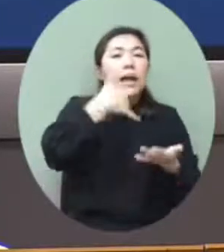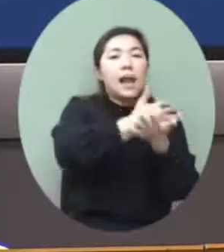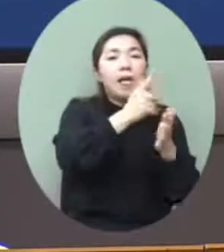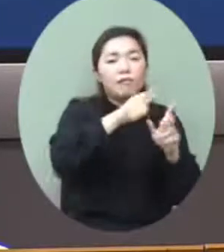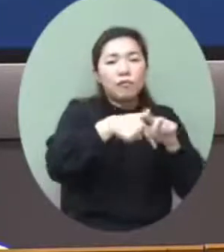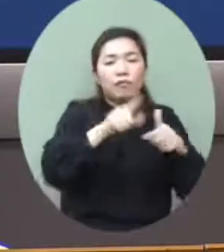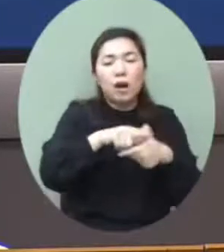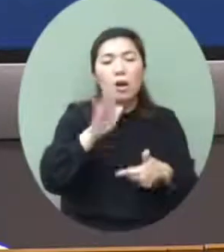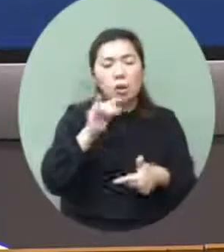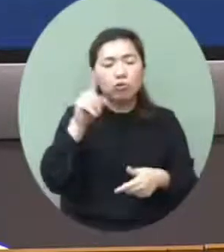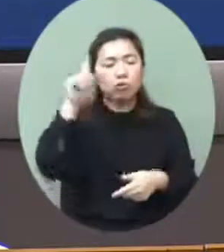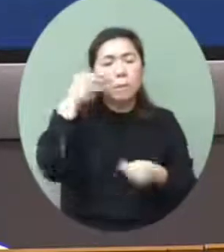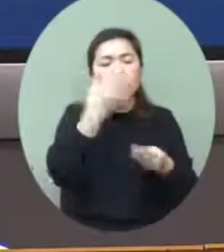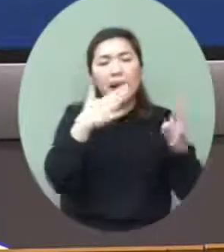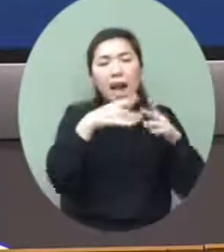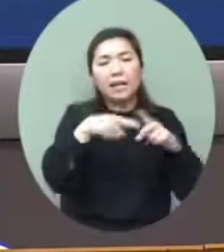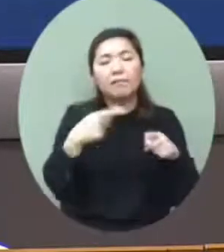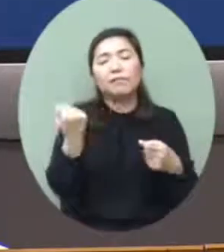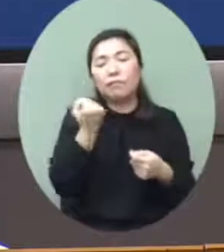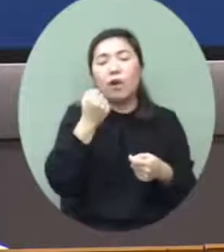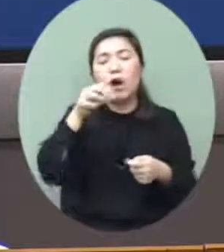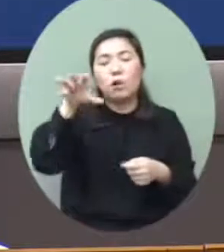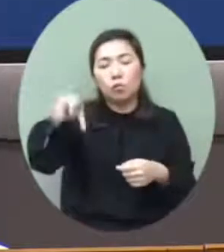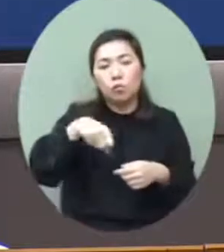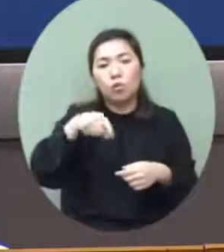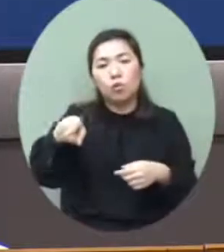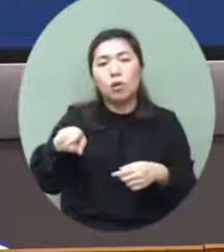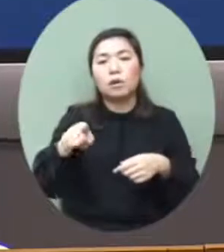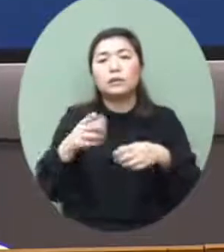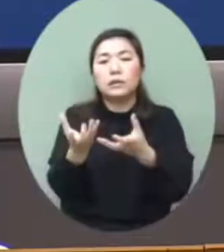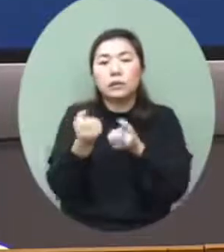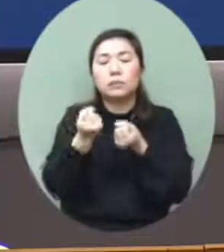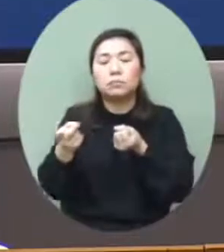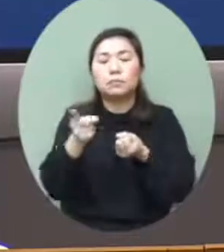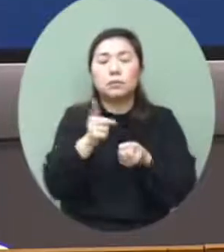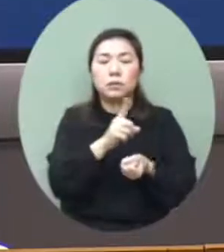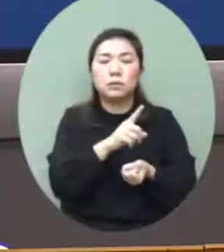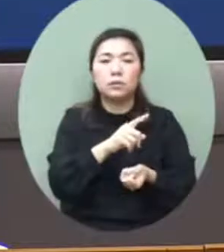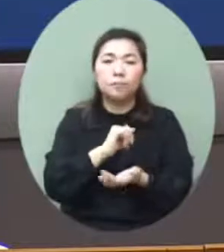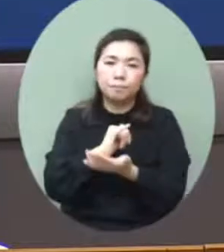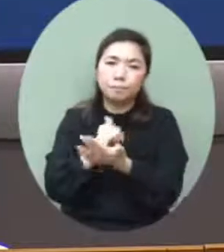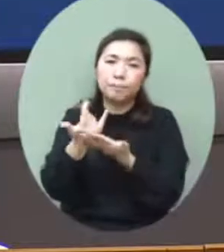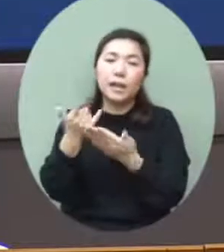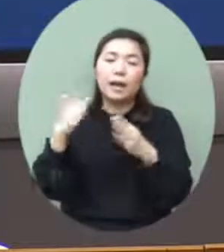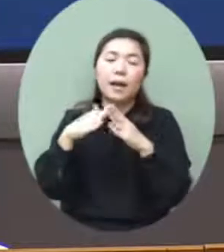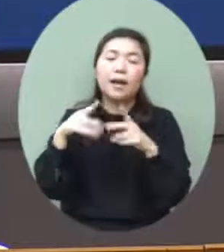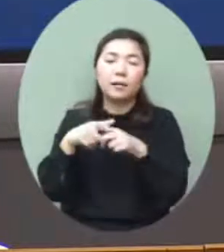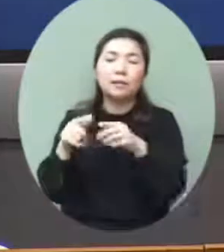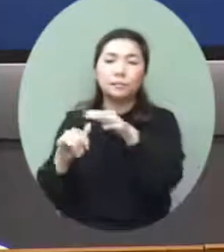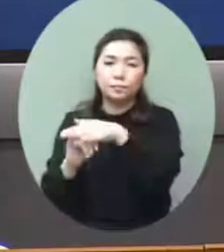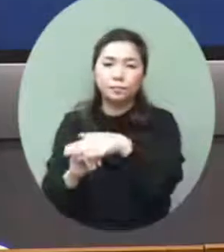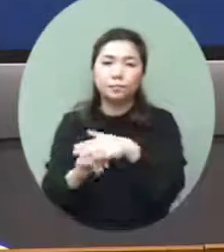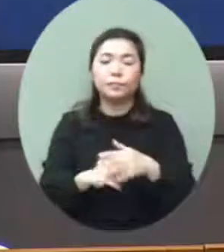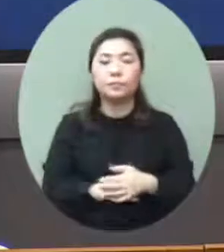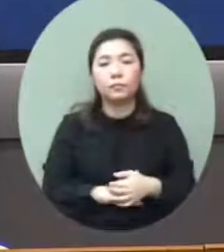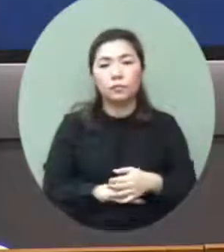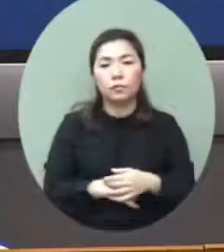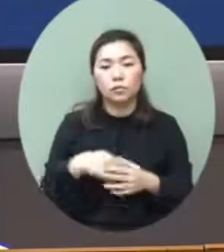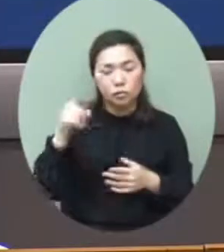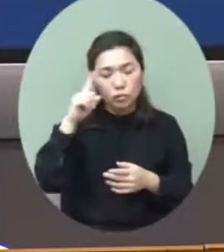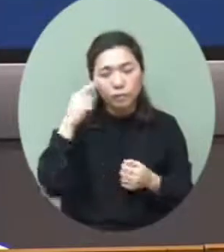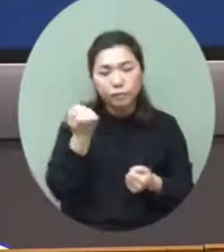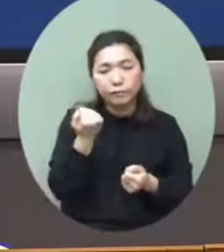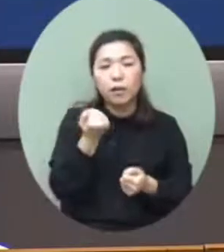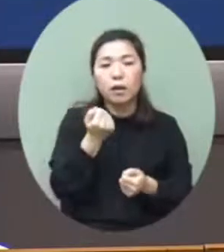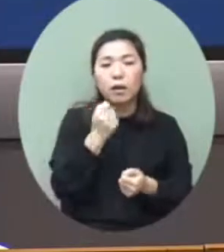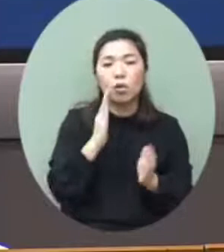Usually, a coroner's inquest is required, but because of the COVID situation, we'll make arrangements for